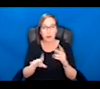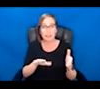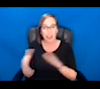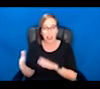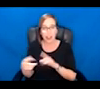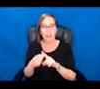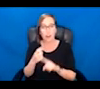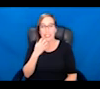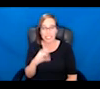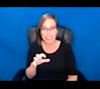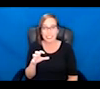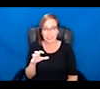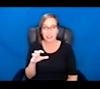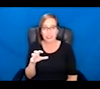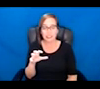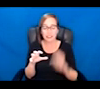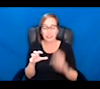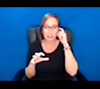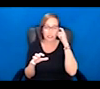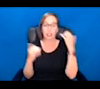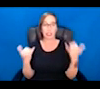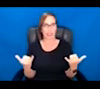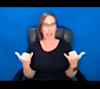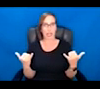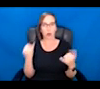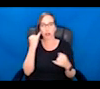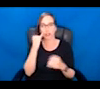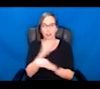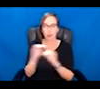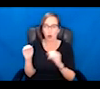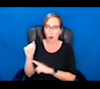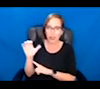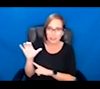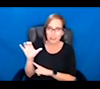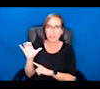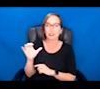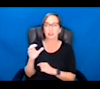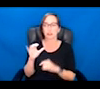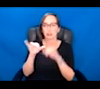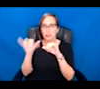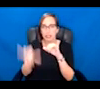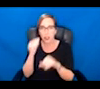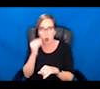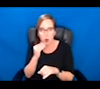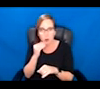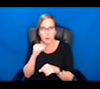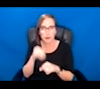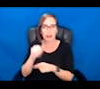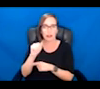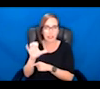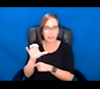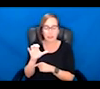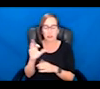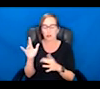the context of that heat wave. And so now, without having cooling centers in the context of COVID-19 in urban heat islands, we again